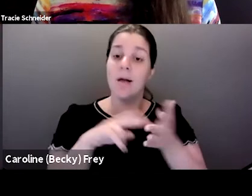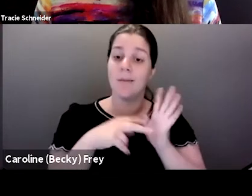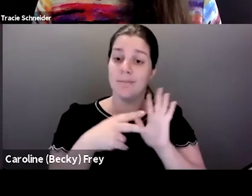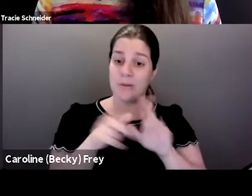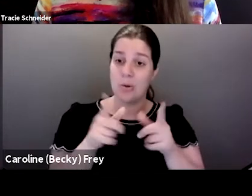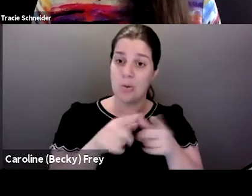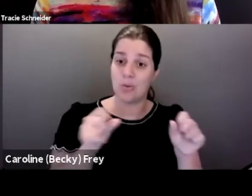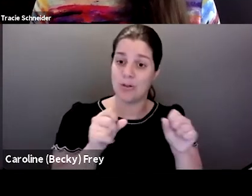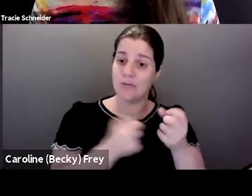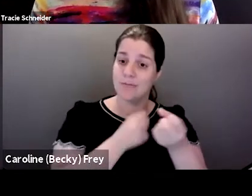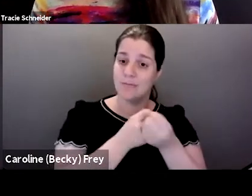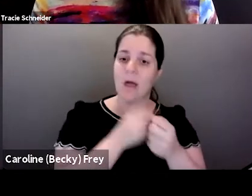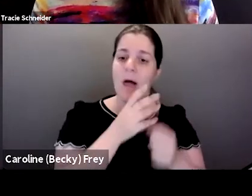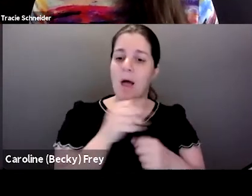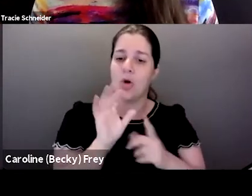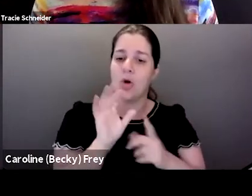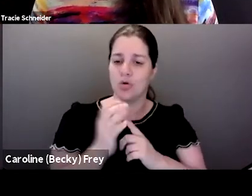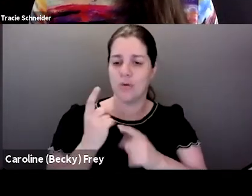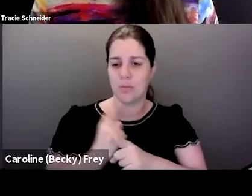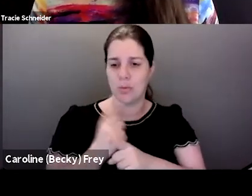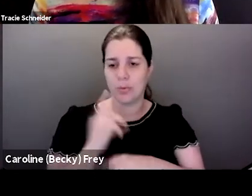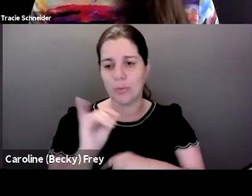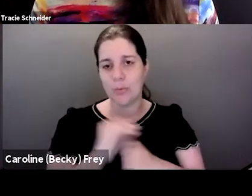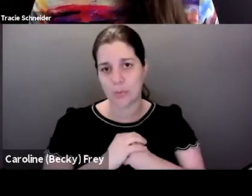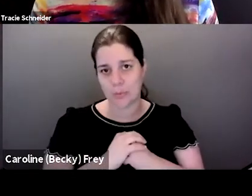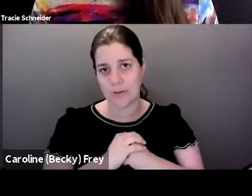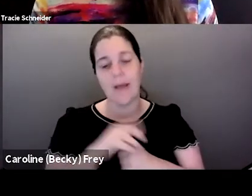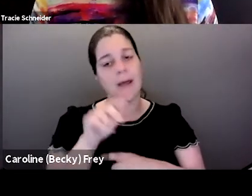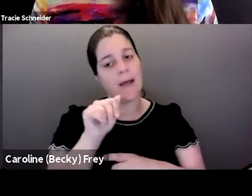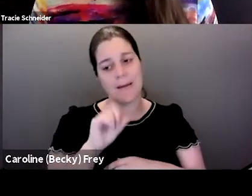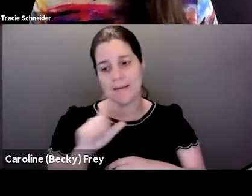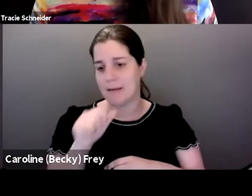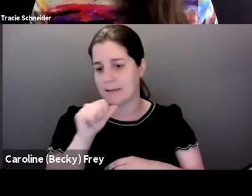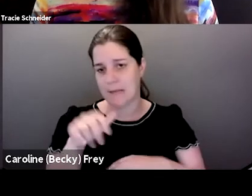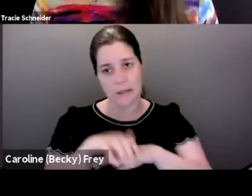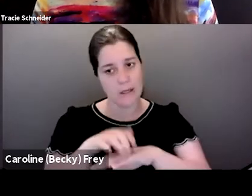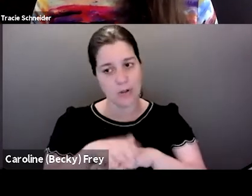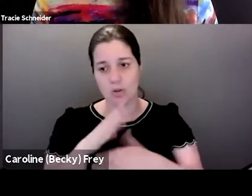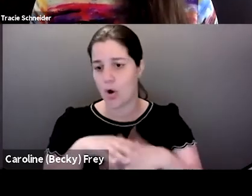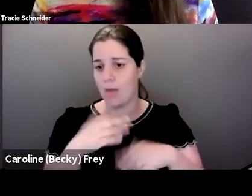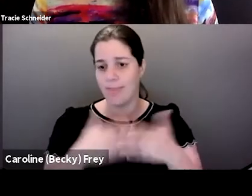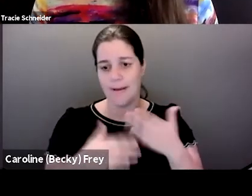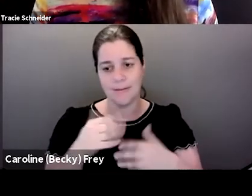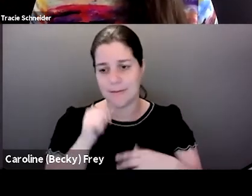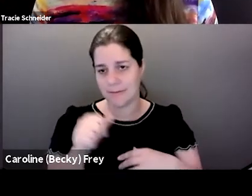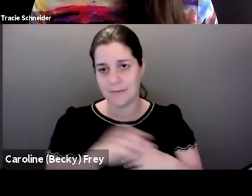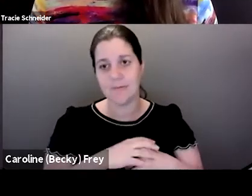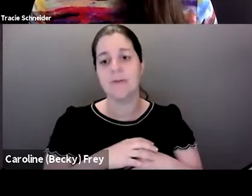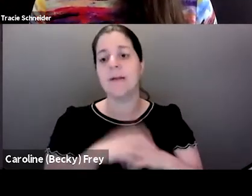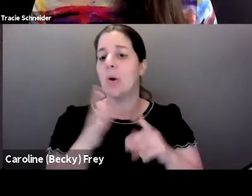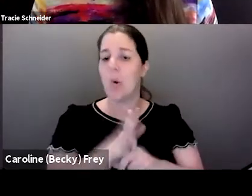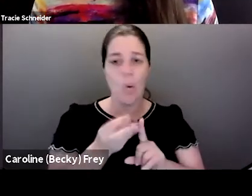linguistically affirmative, it's also culturally appropriate. ASL is not English on the hands. It is its own